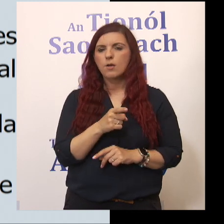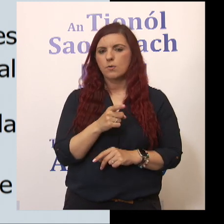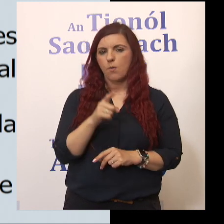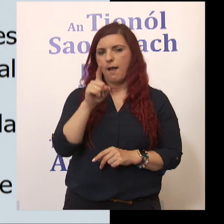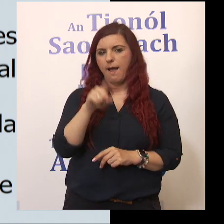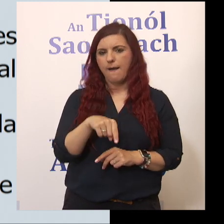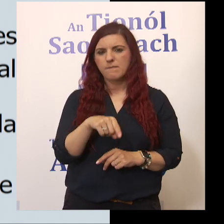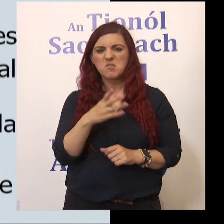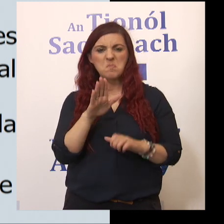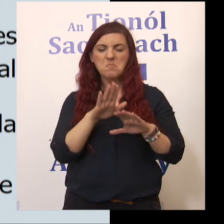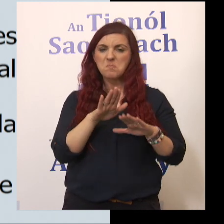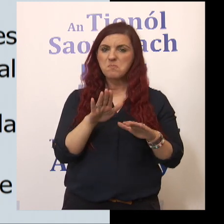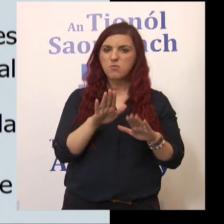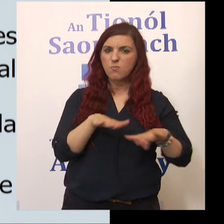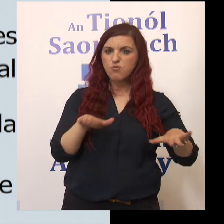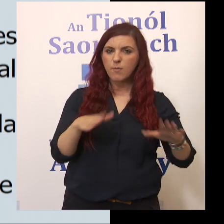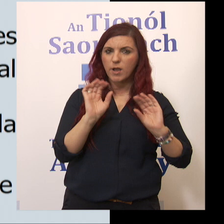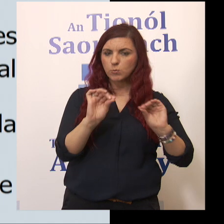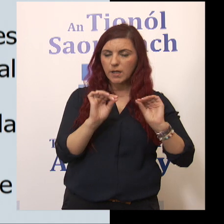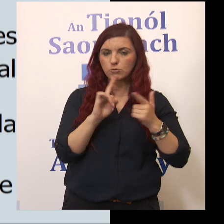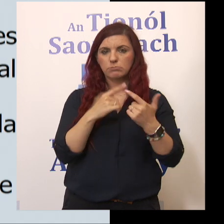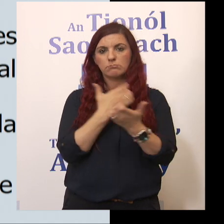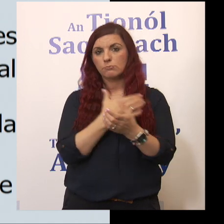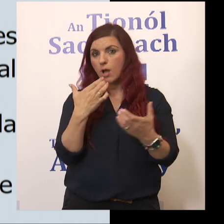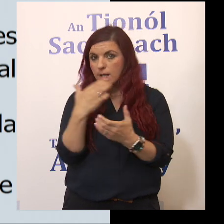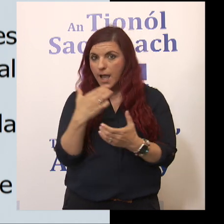in terms of primary education, childcare,